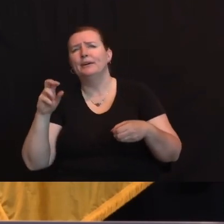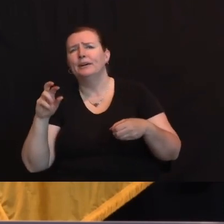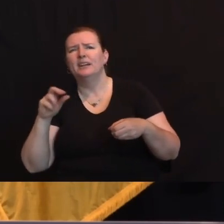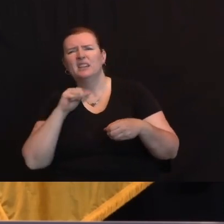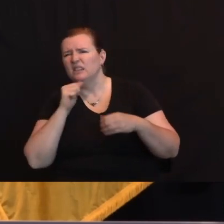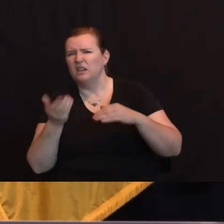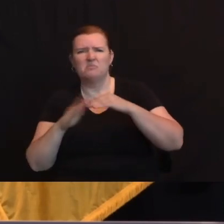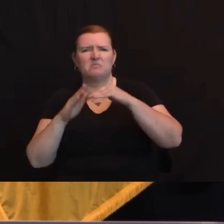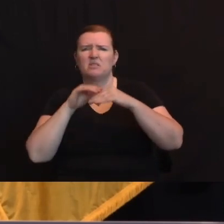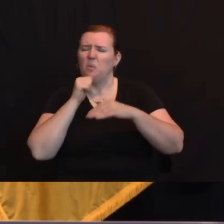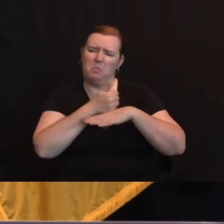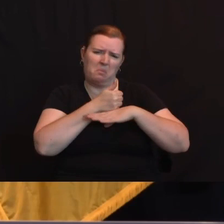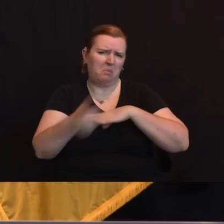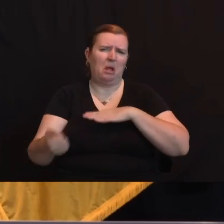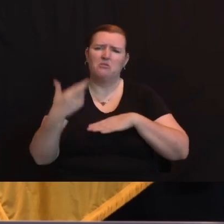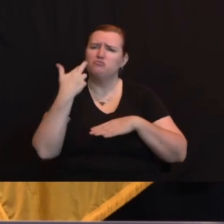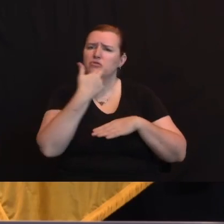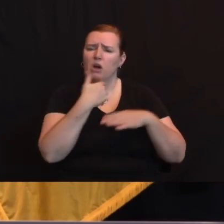Do you have any response to that?